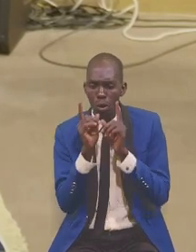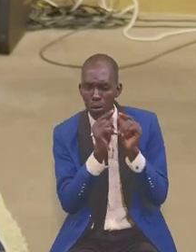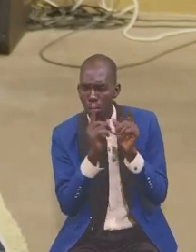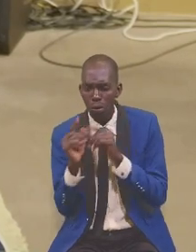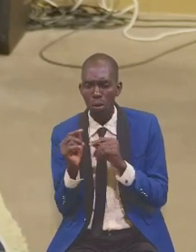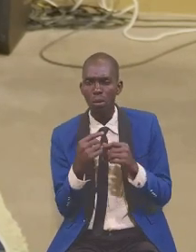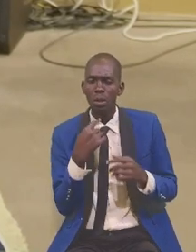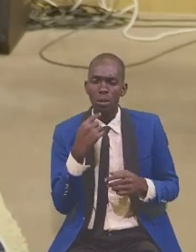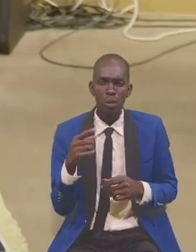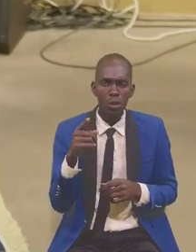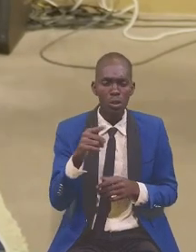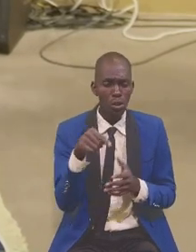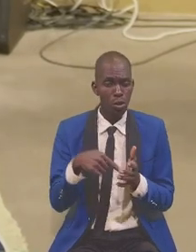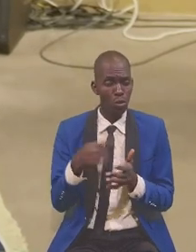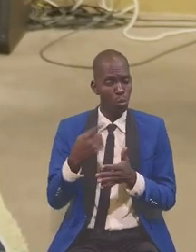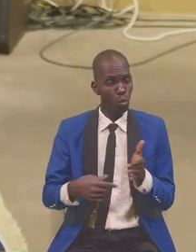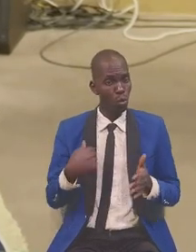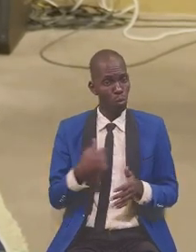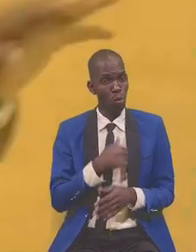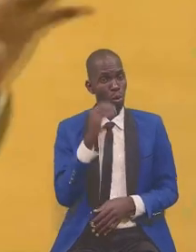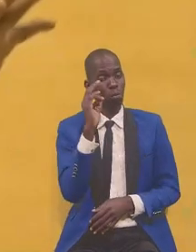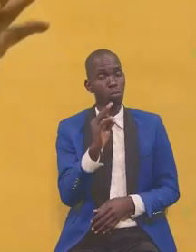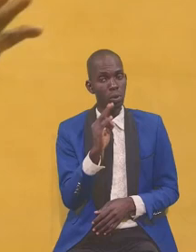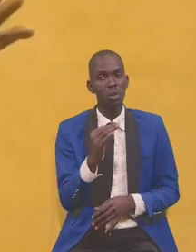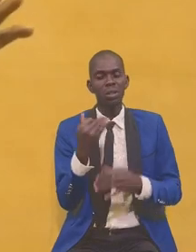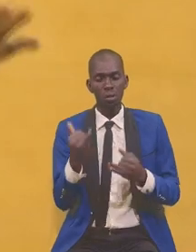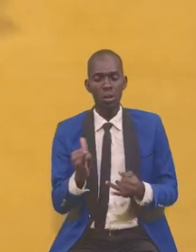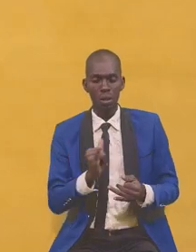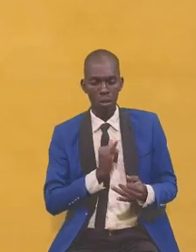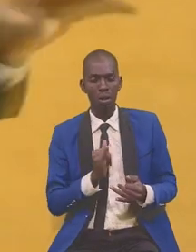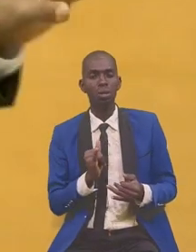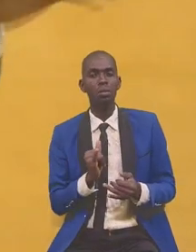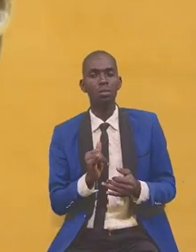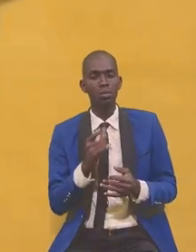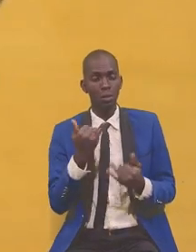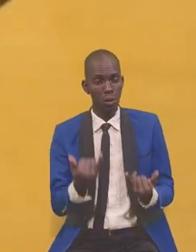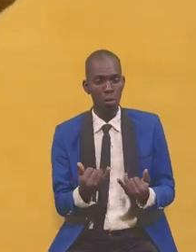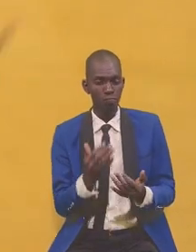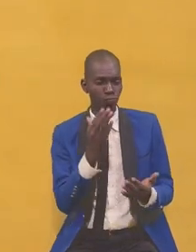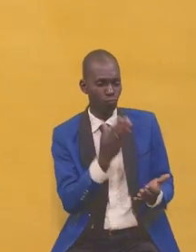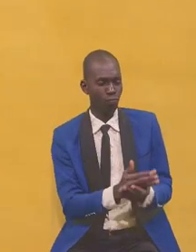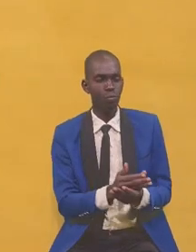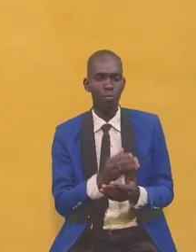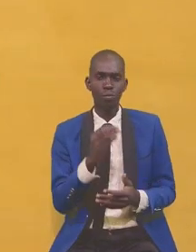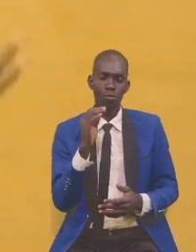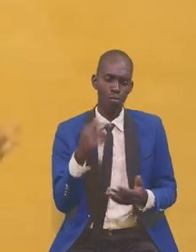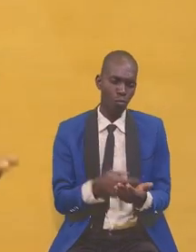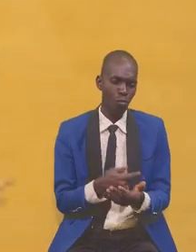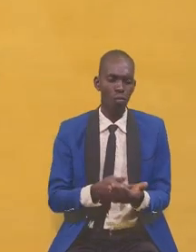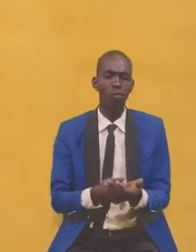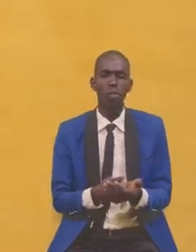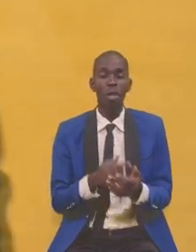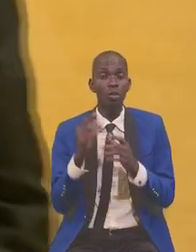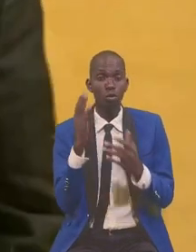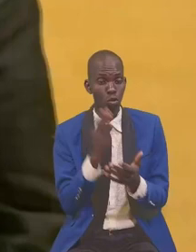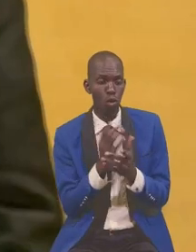is what we are preaching? Okay, above gossip. Above people coming to tell you